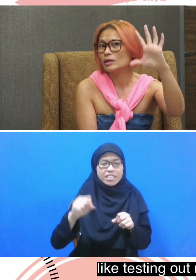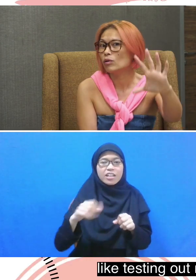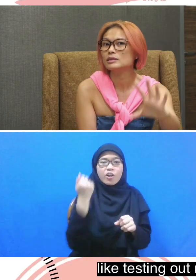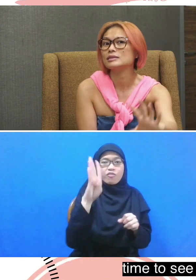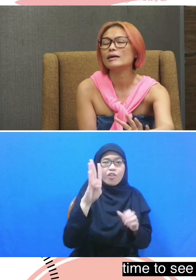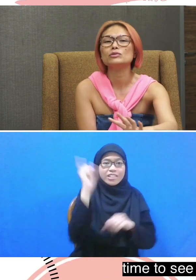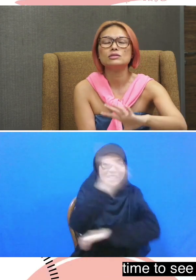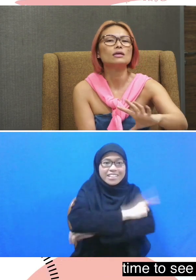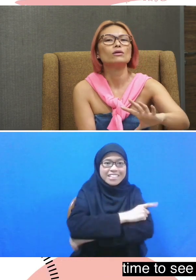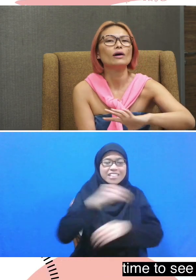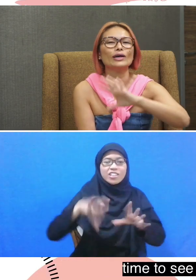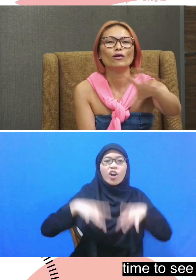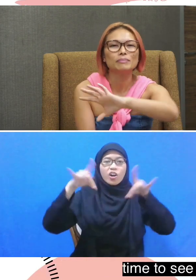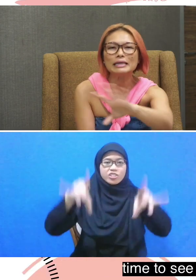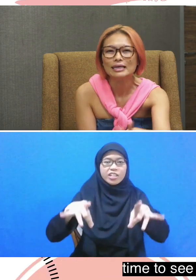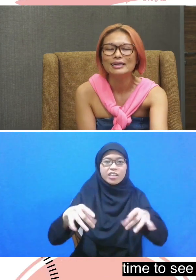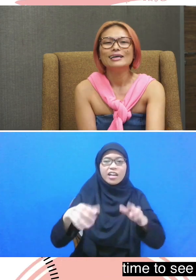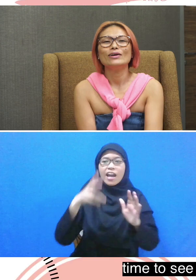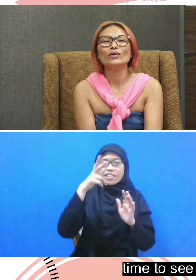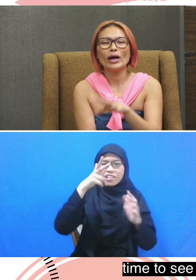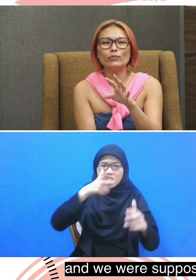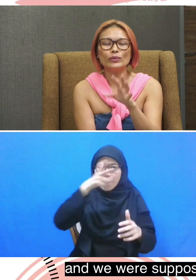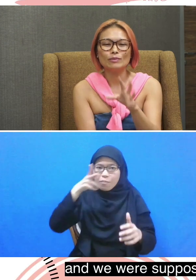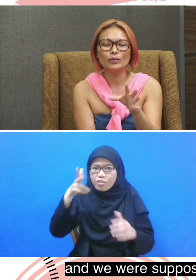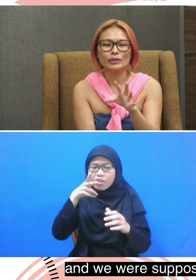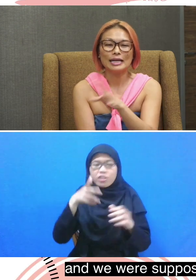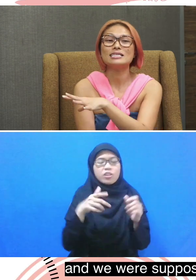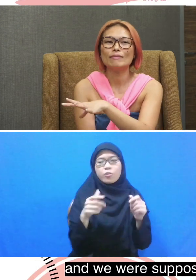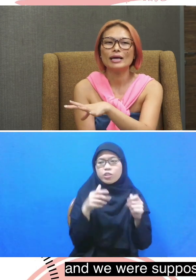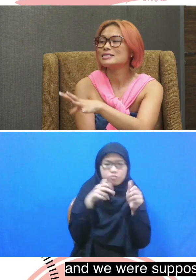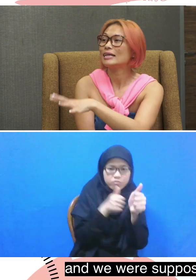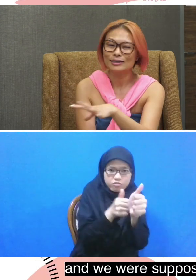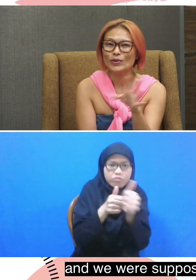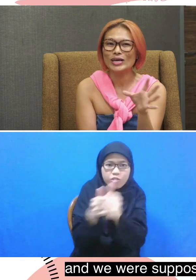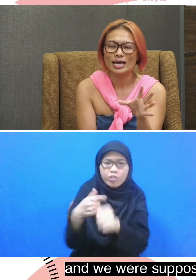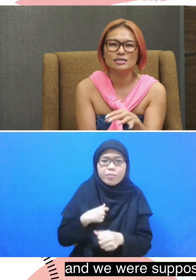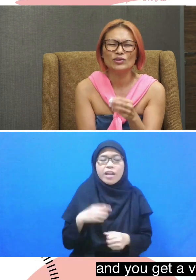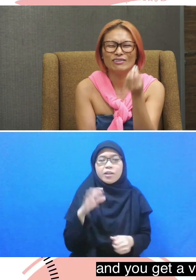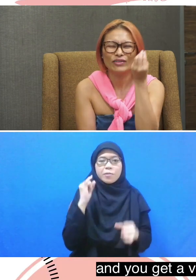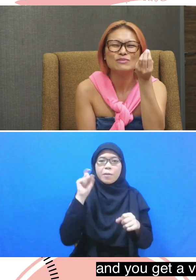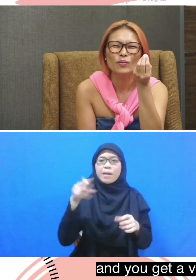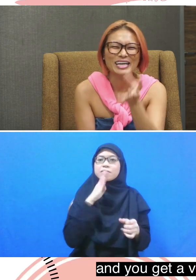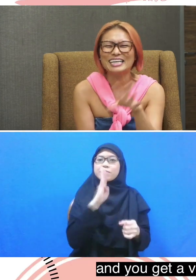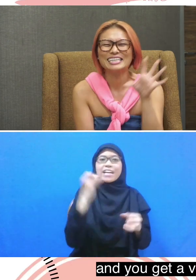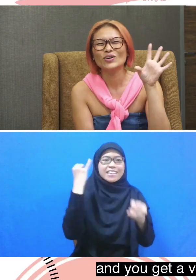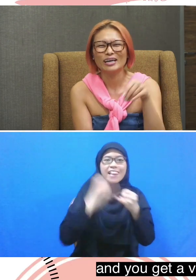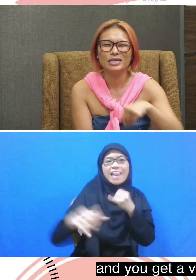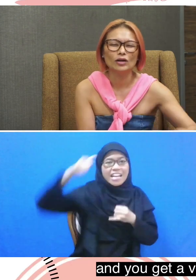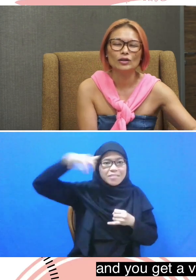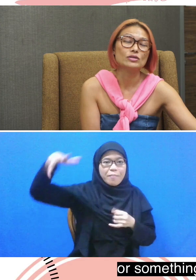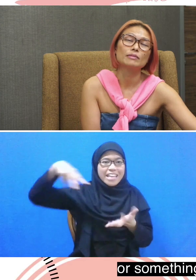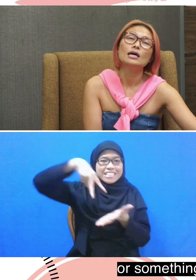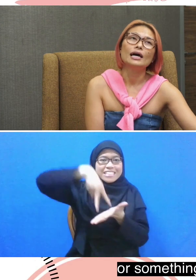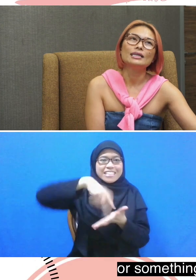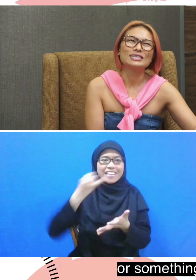with me all the time to see, you know, how you can compete, you know, and we were supposed to be the last man standing. something, you know, at the end, and you get a very small prize, like it's not like